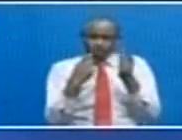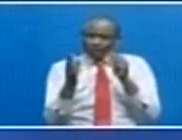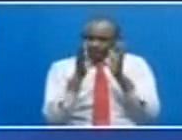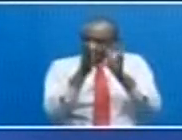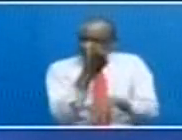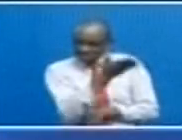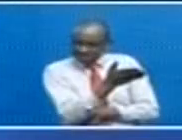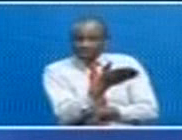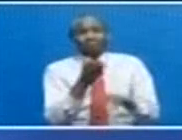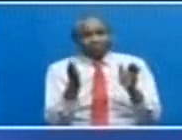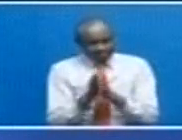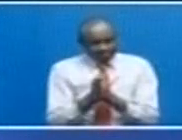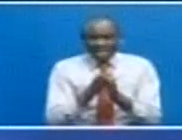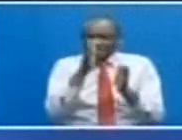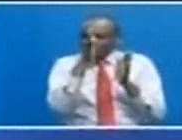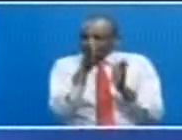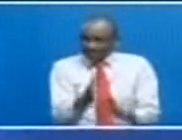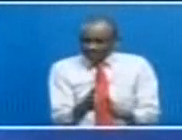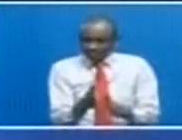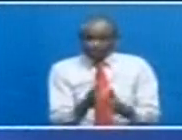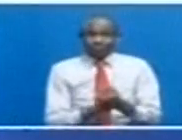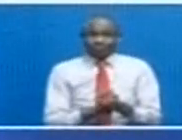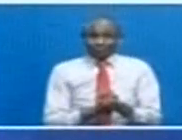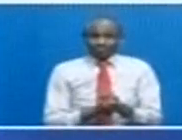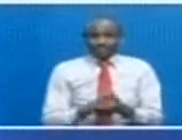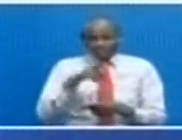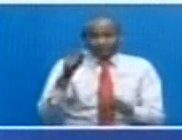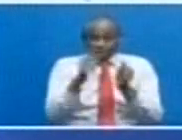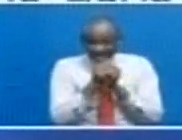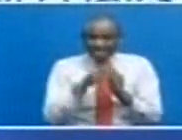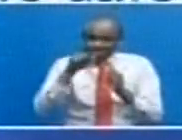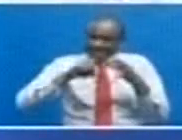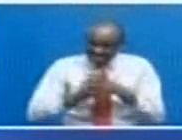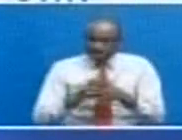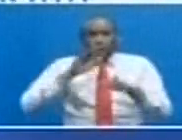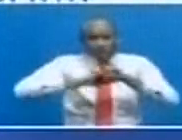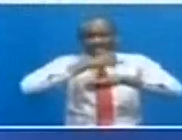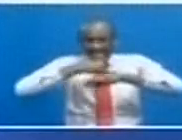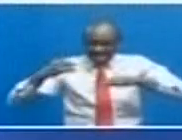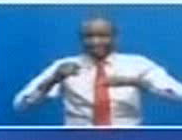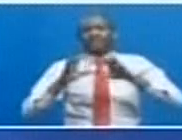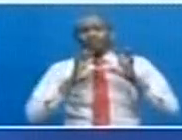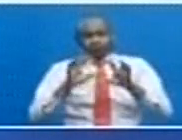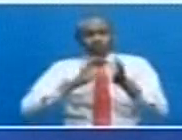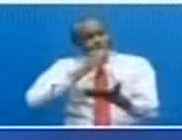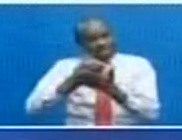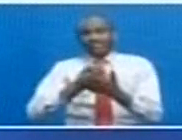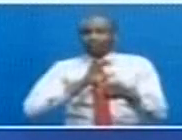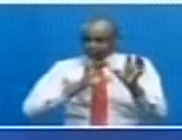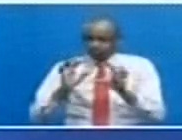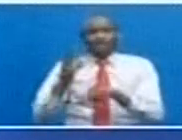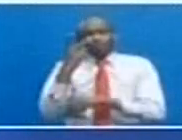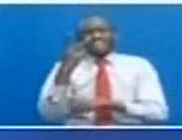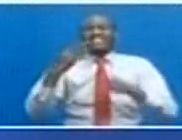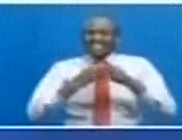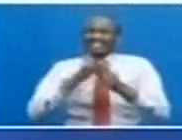with Zawadi Nyong'o, who is my guest anchor tonight, and together they began an online funds drive 28